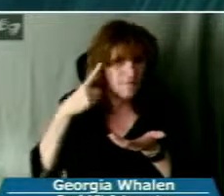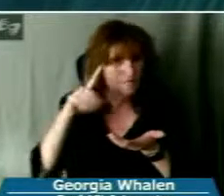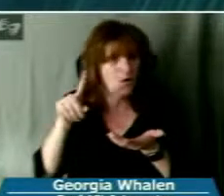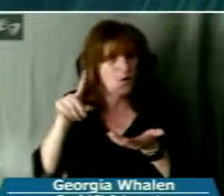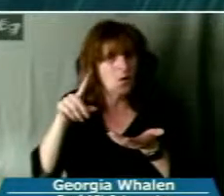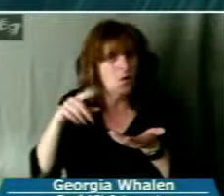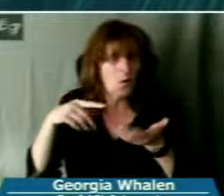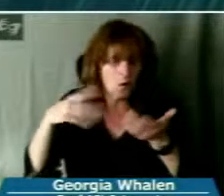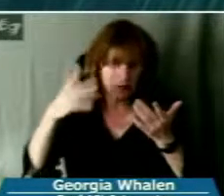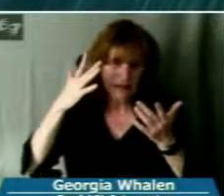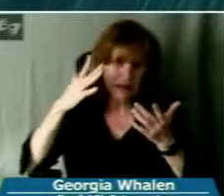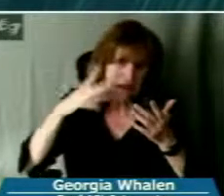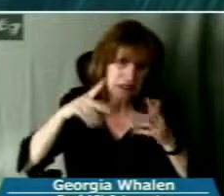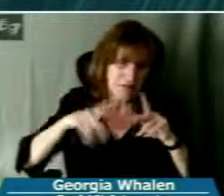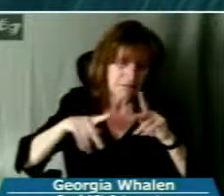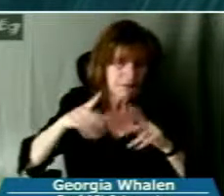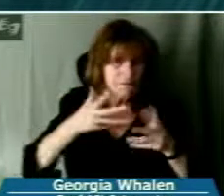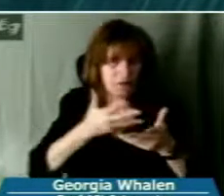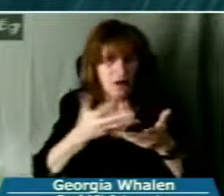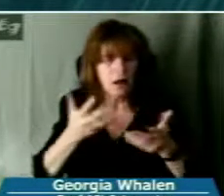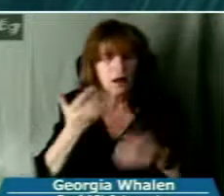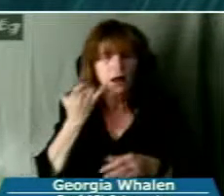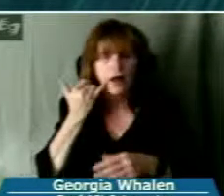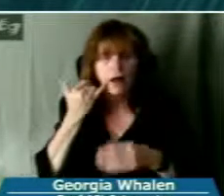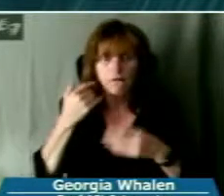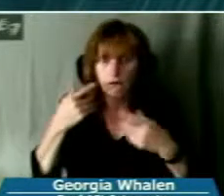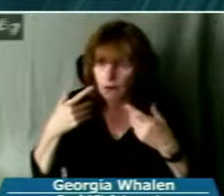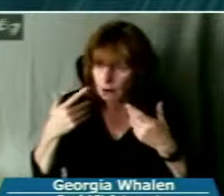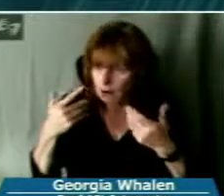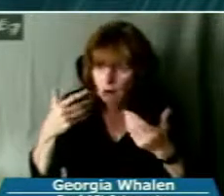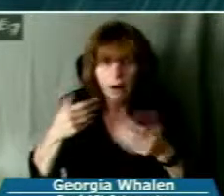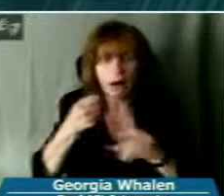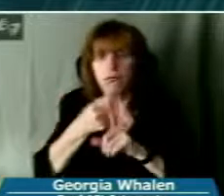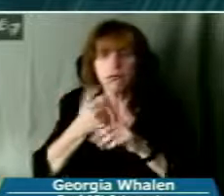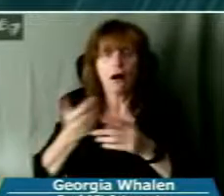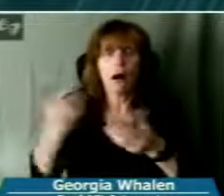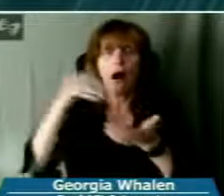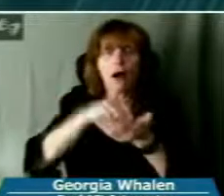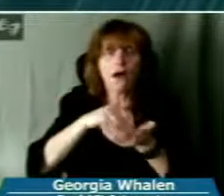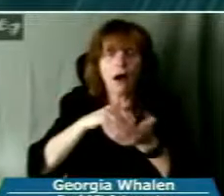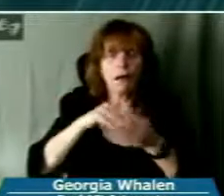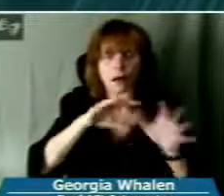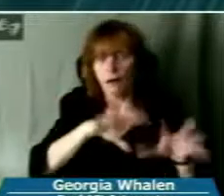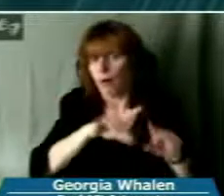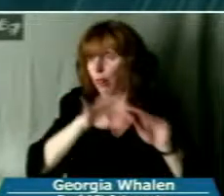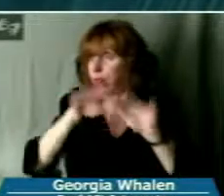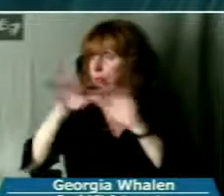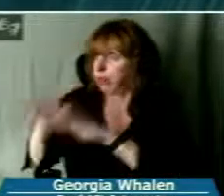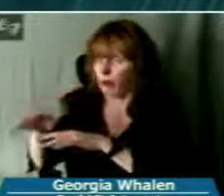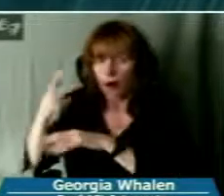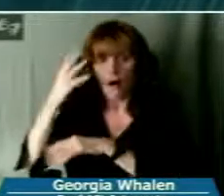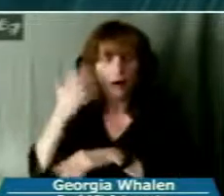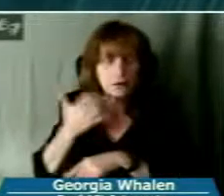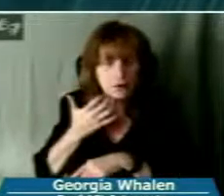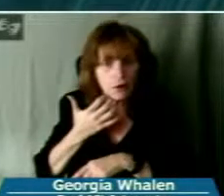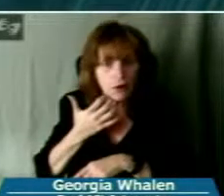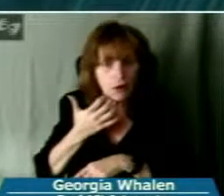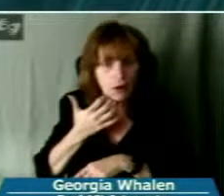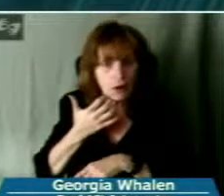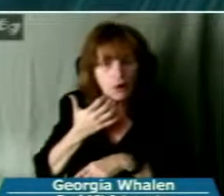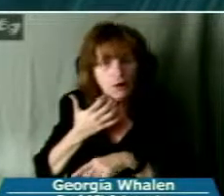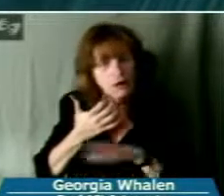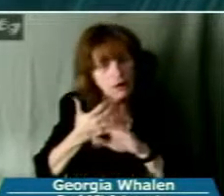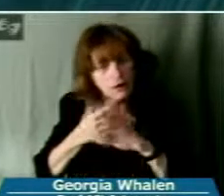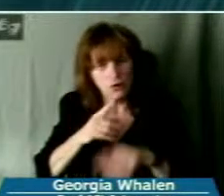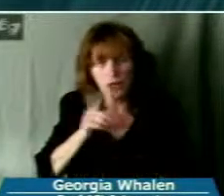potential future situations like this. I mean, frankly, we would rather not fill up our